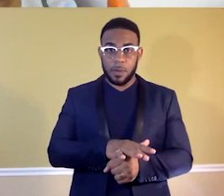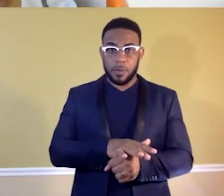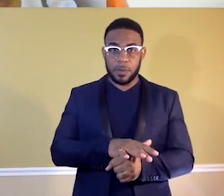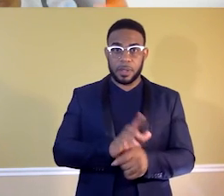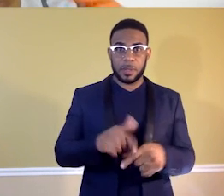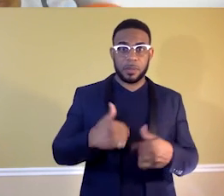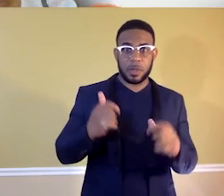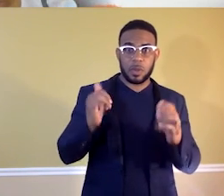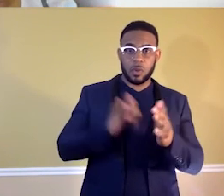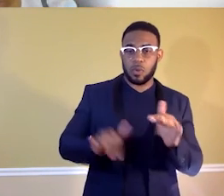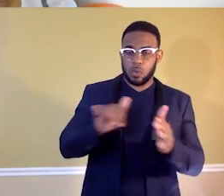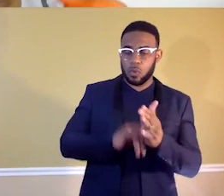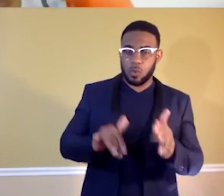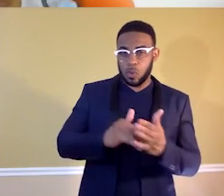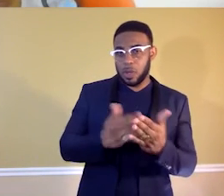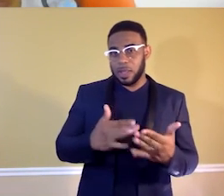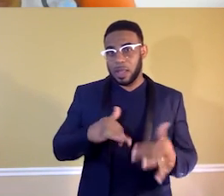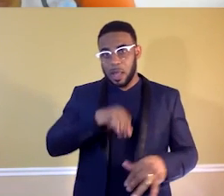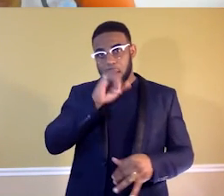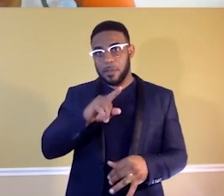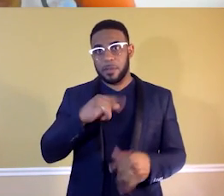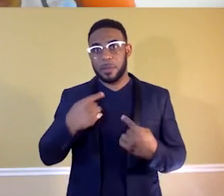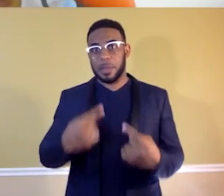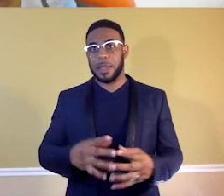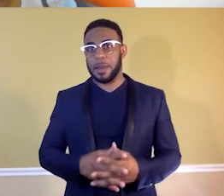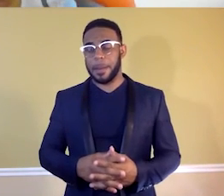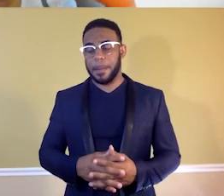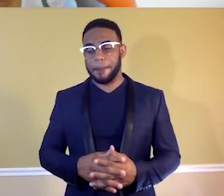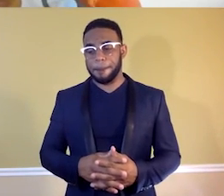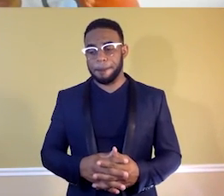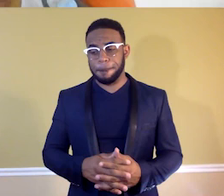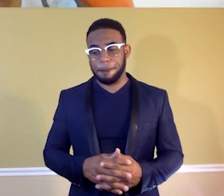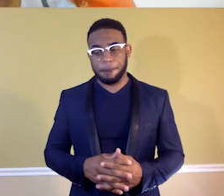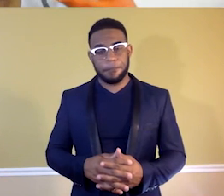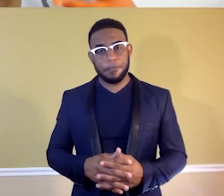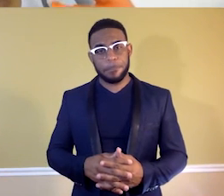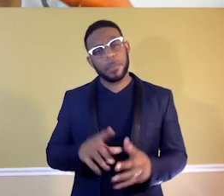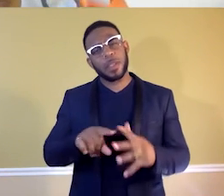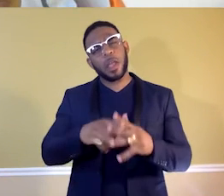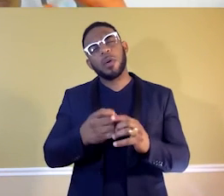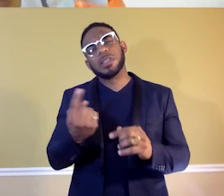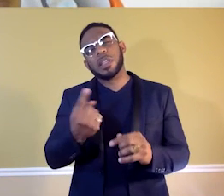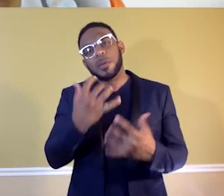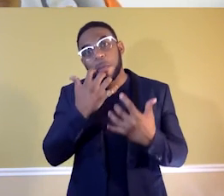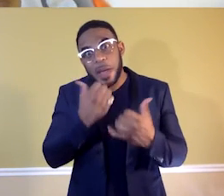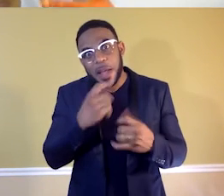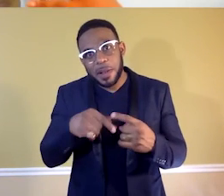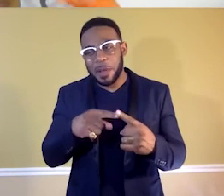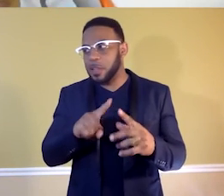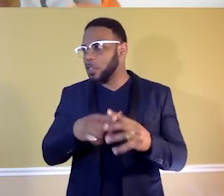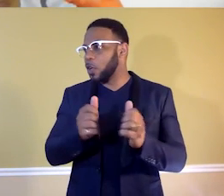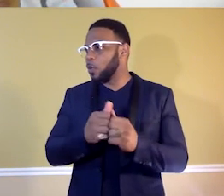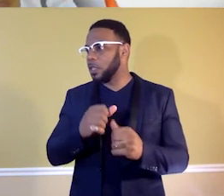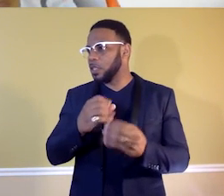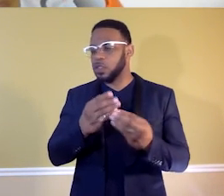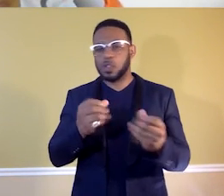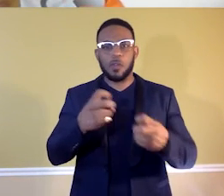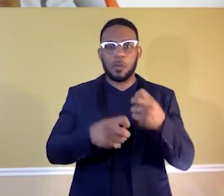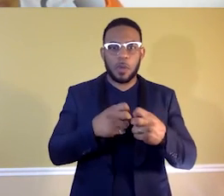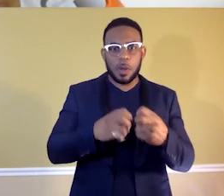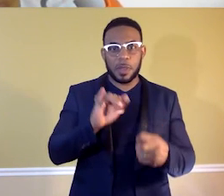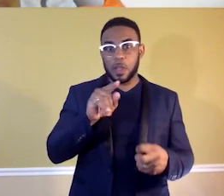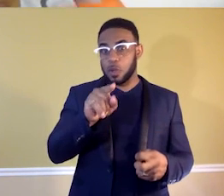that's been a recurring thing that I love, has been start with something that you're passionate about. Start with solving a